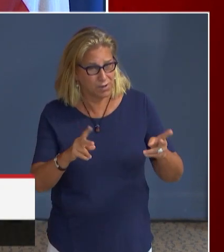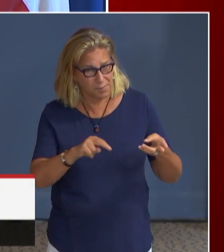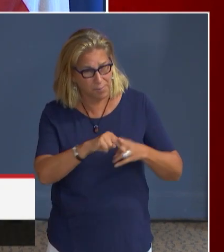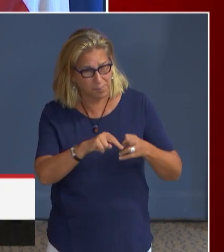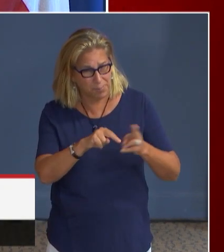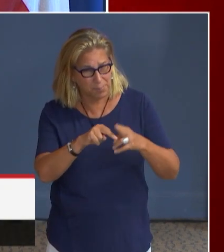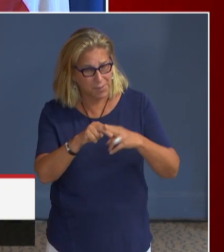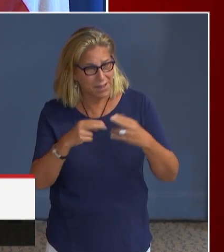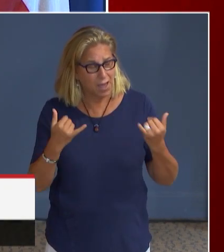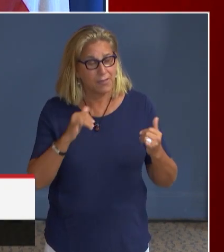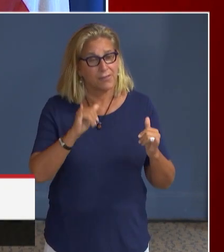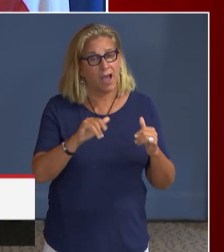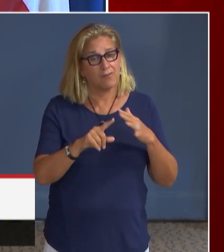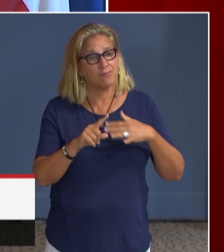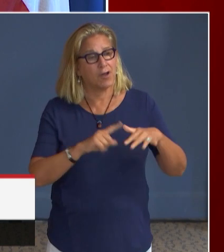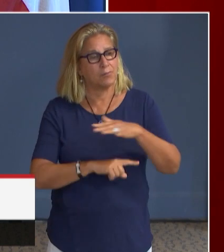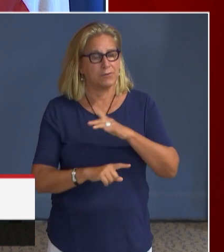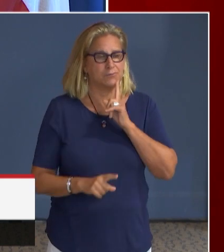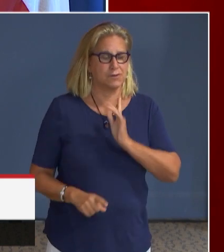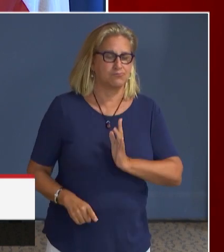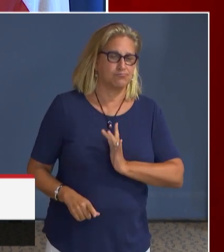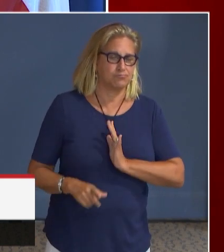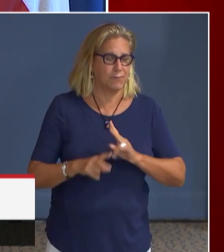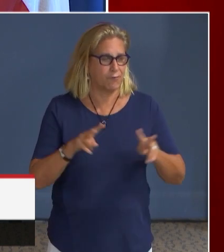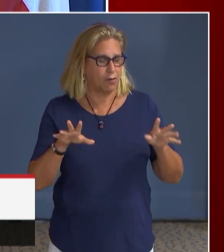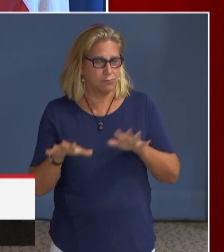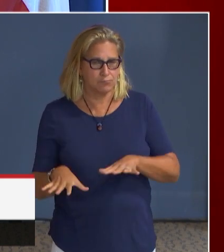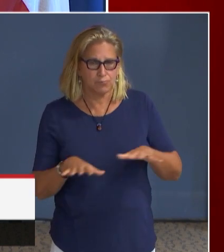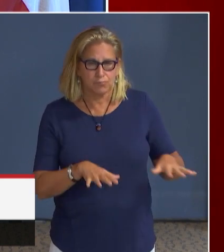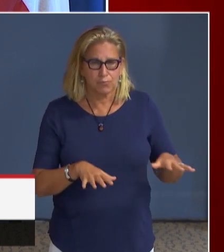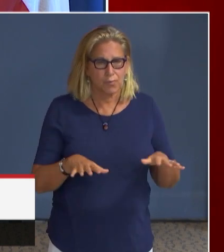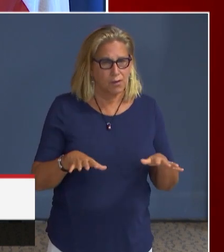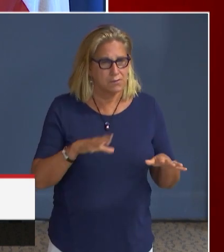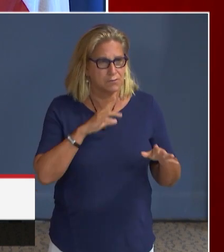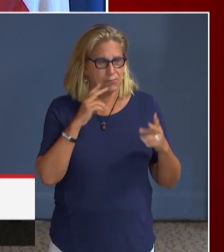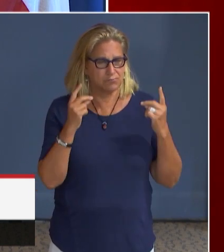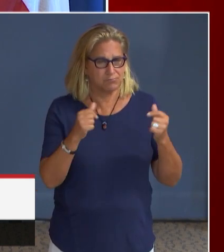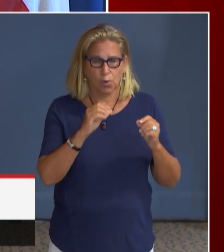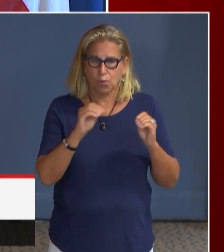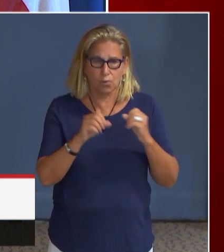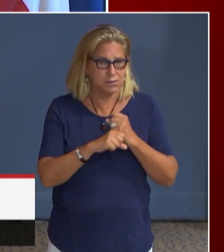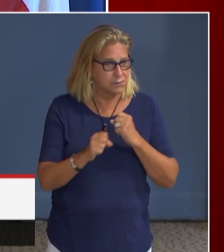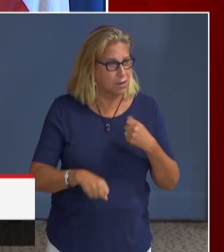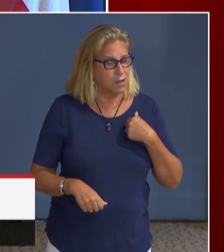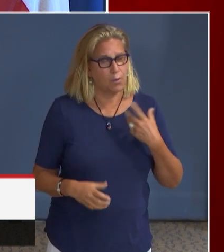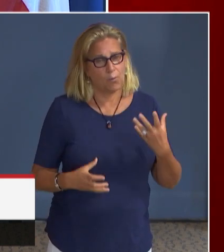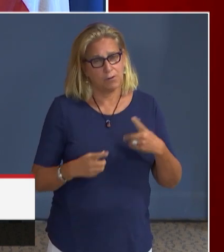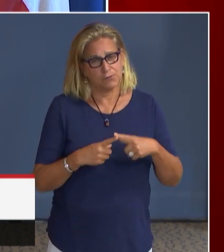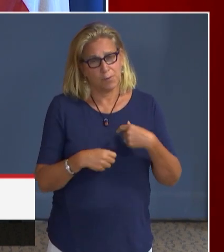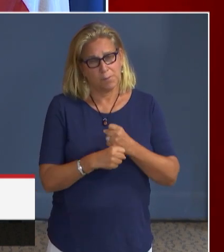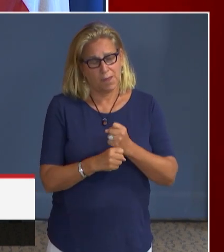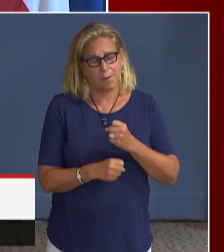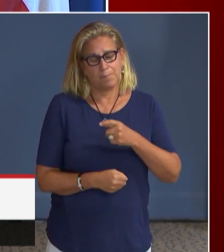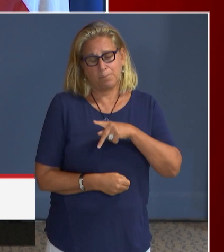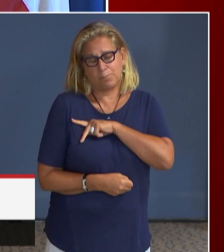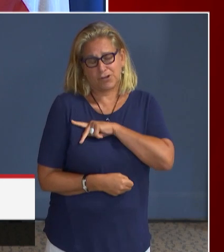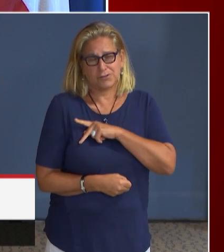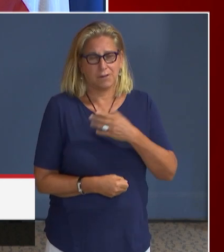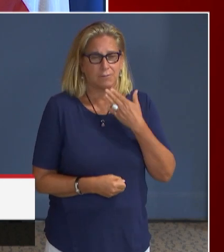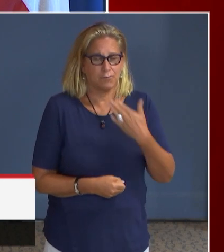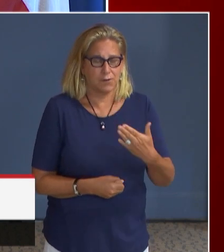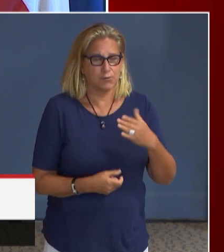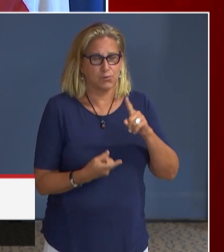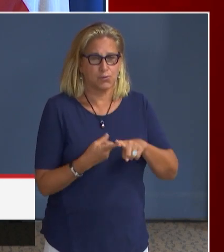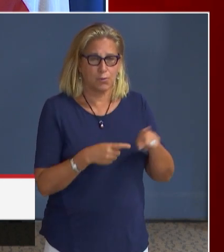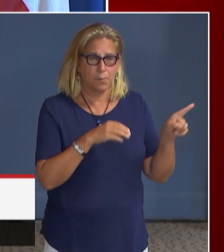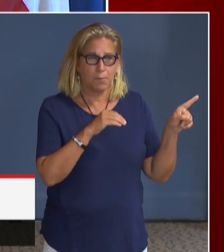environment. So without further ado, I would like to personally thank Mayor Bowser for continuing to make